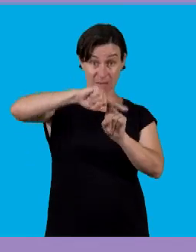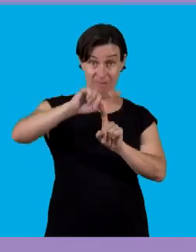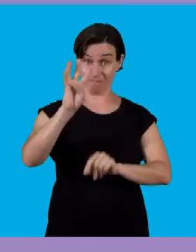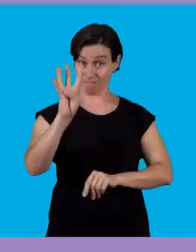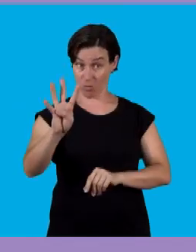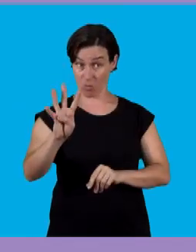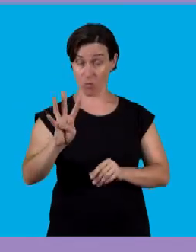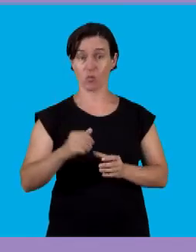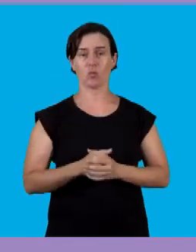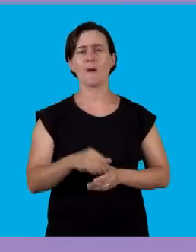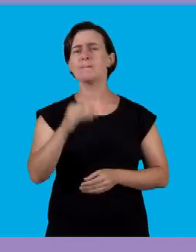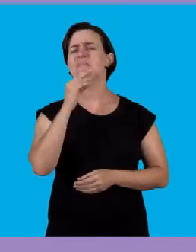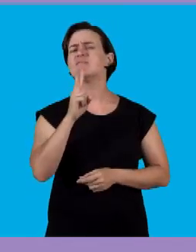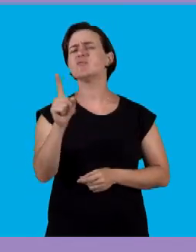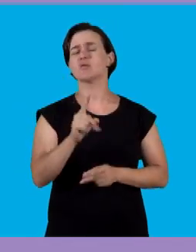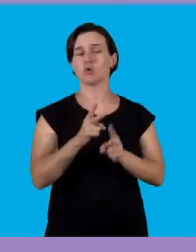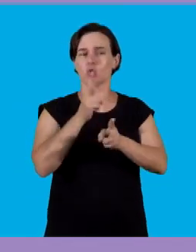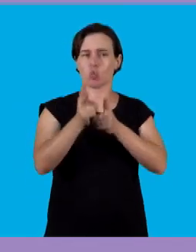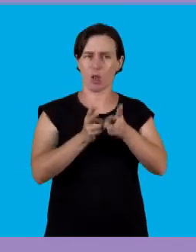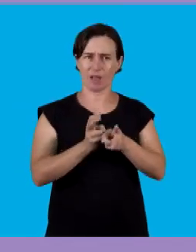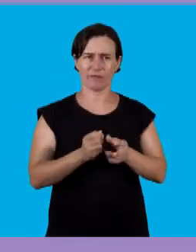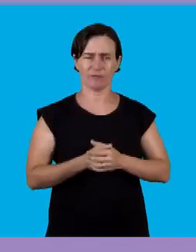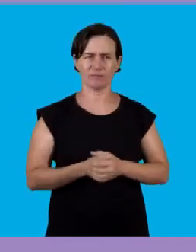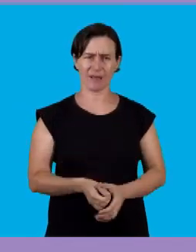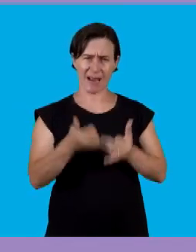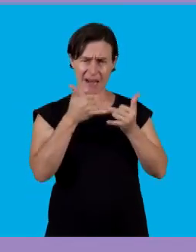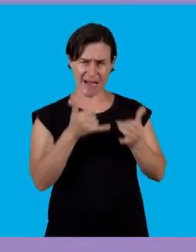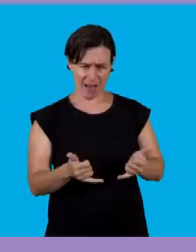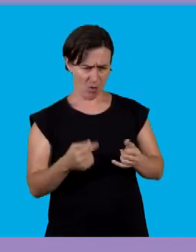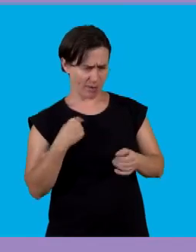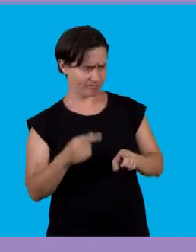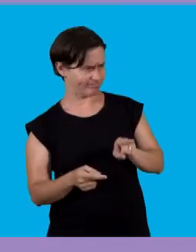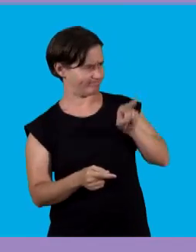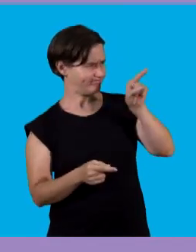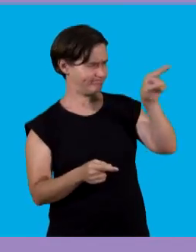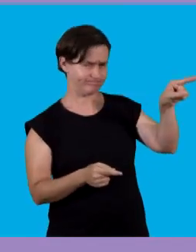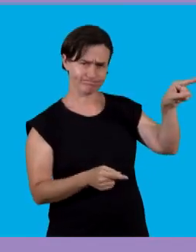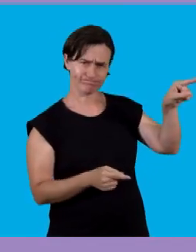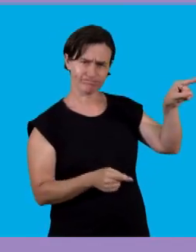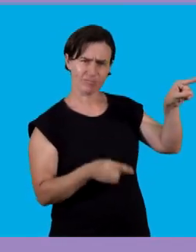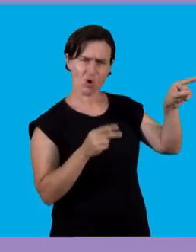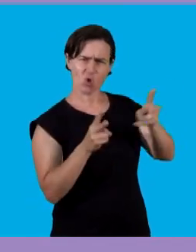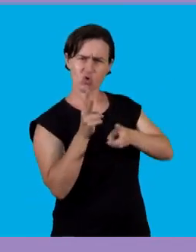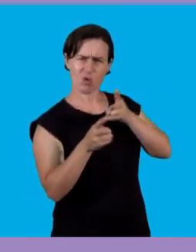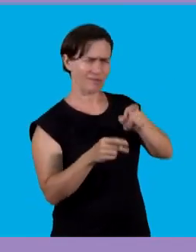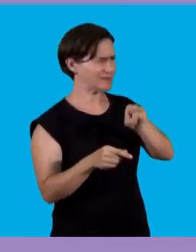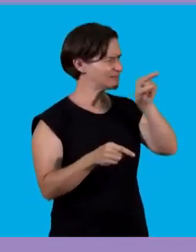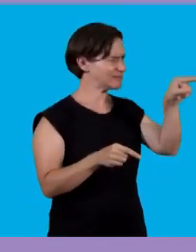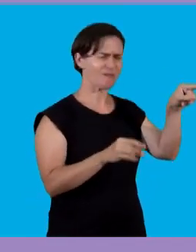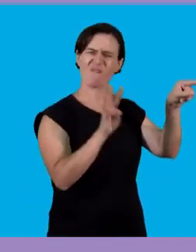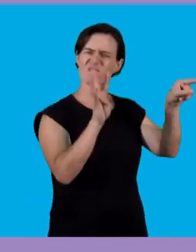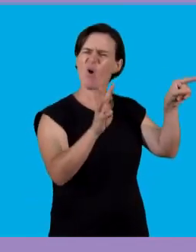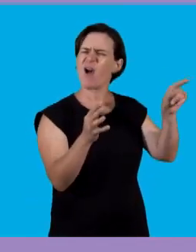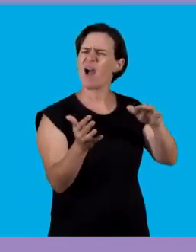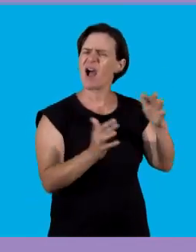to add 4. That is going to give us a 12. And then we need to see how we moved from 4 to 12.